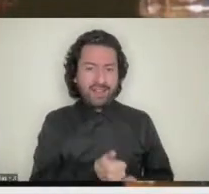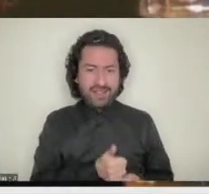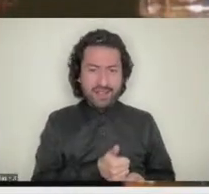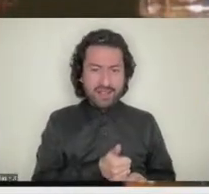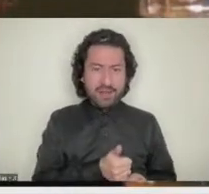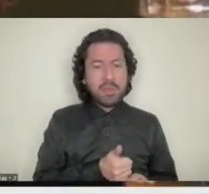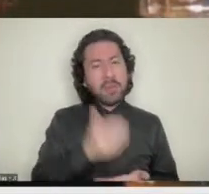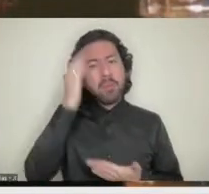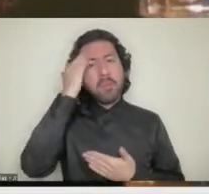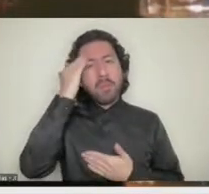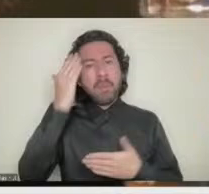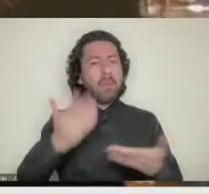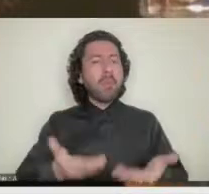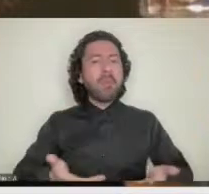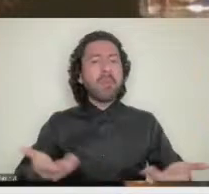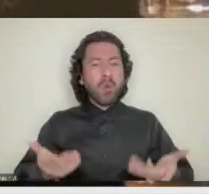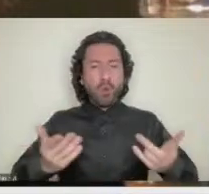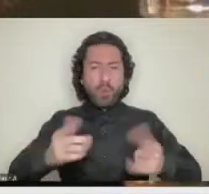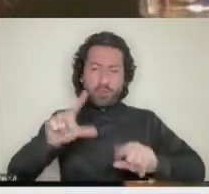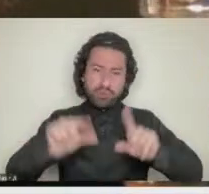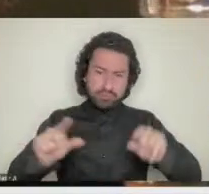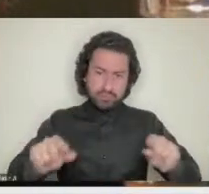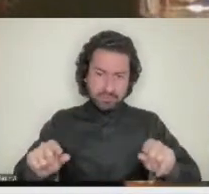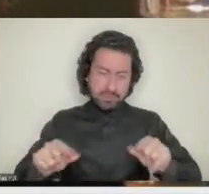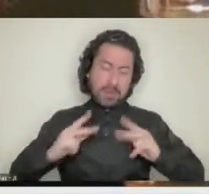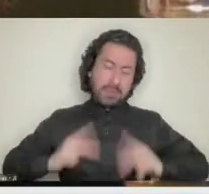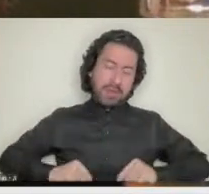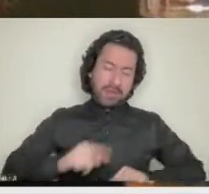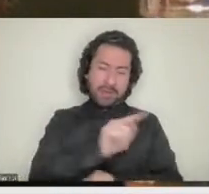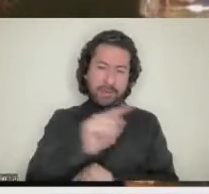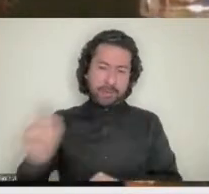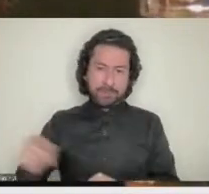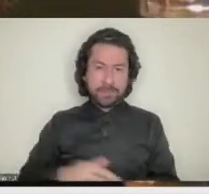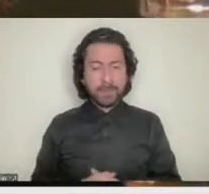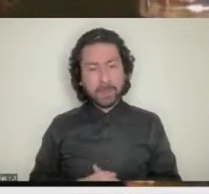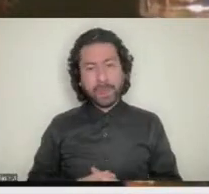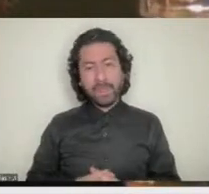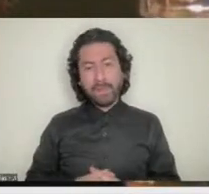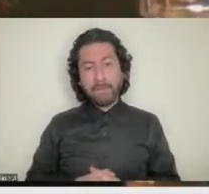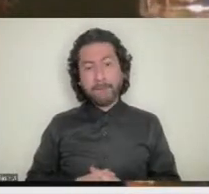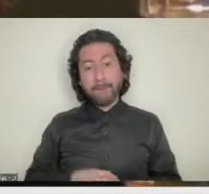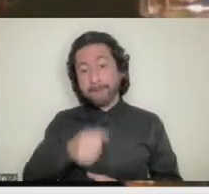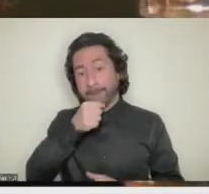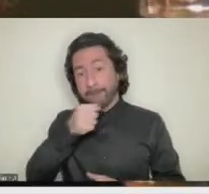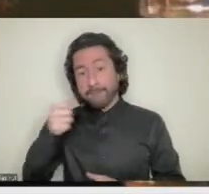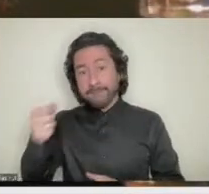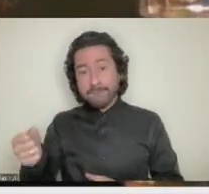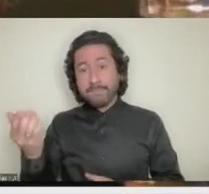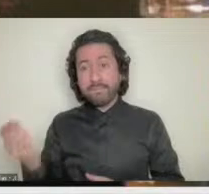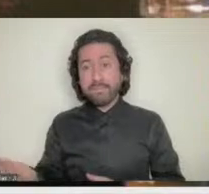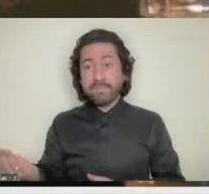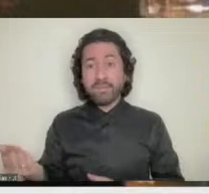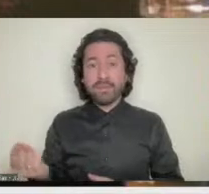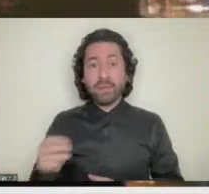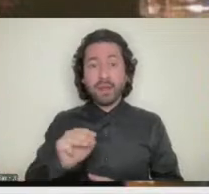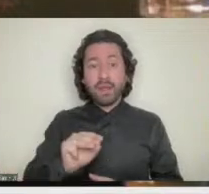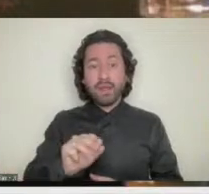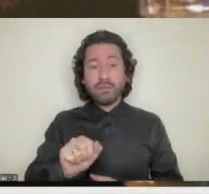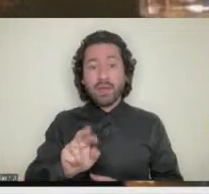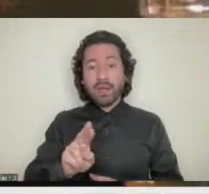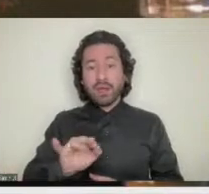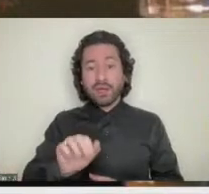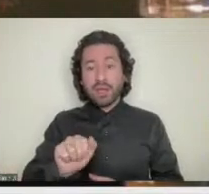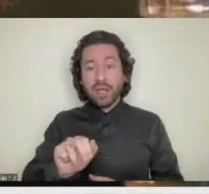measurements to help us with the accountability at the ministry. I now hand over to Mariana